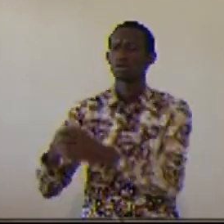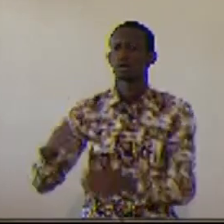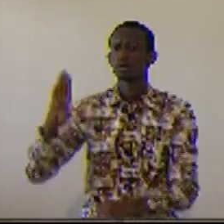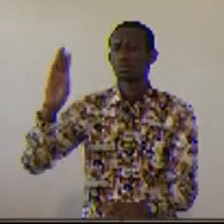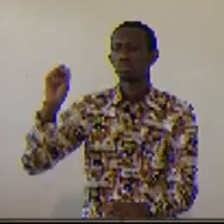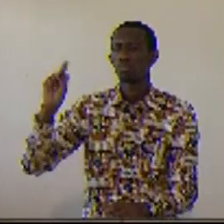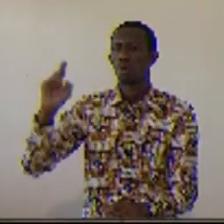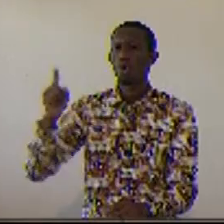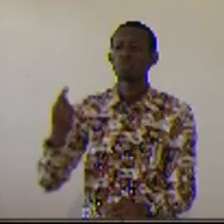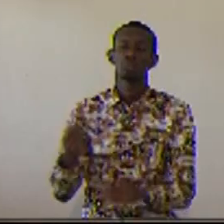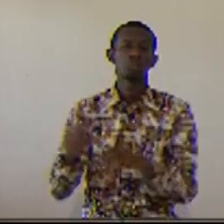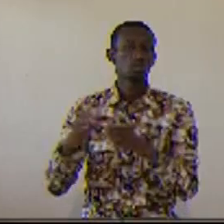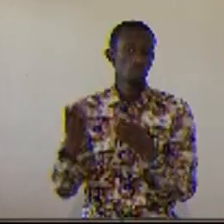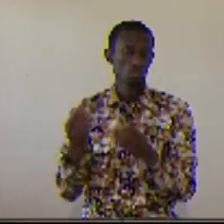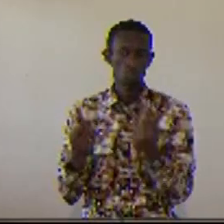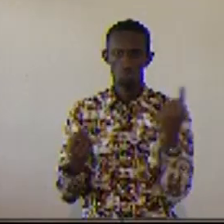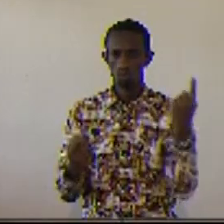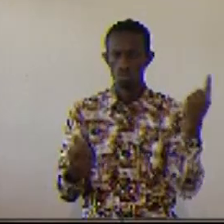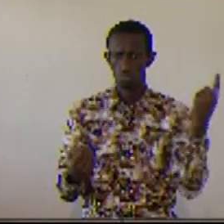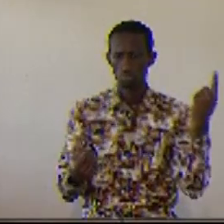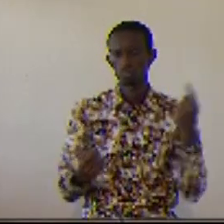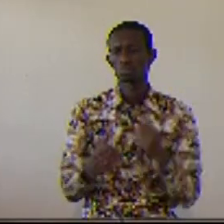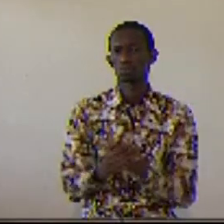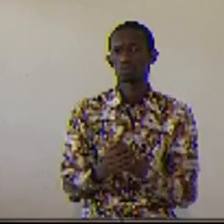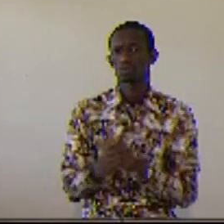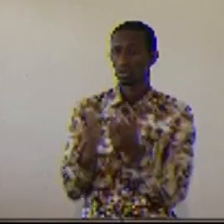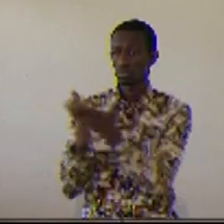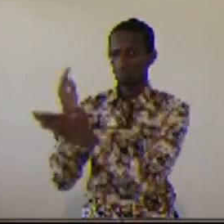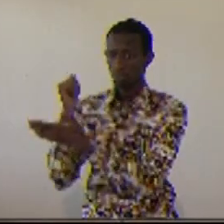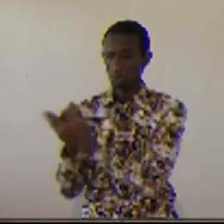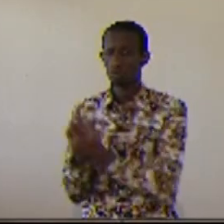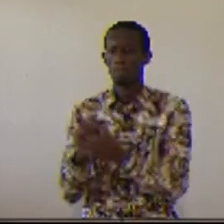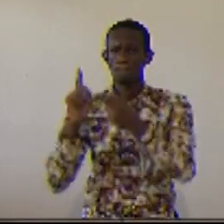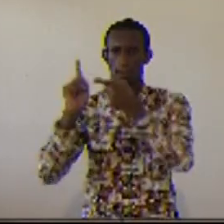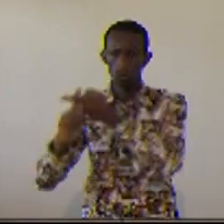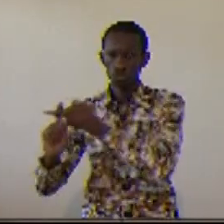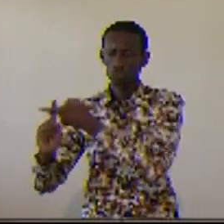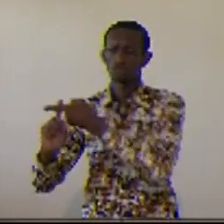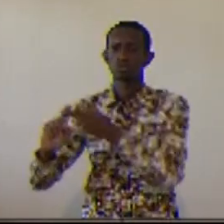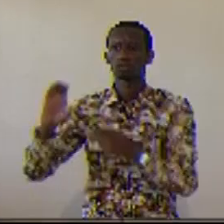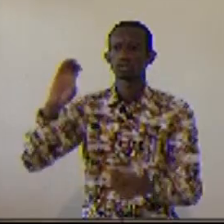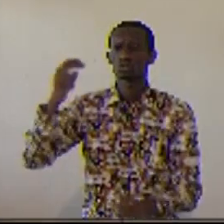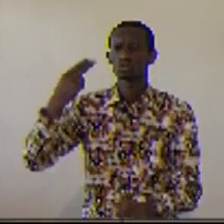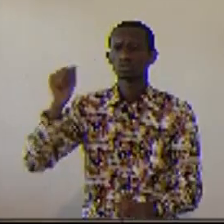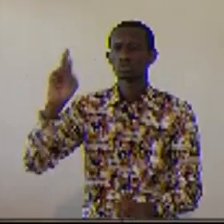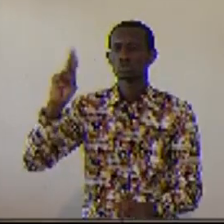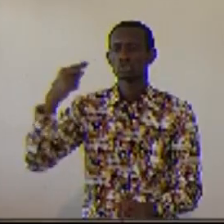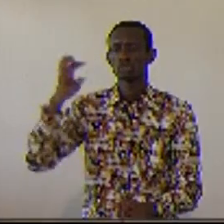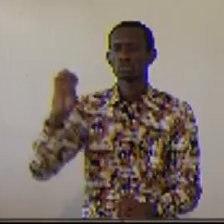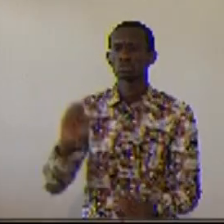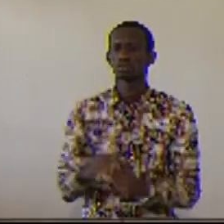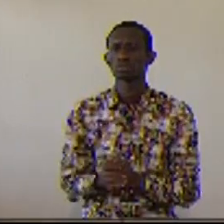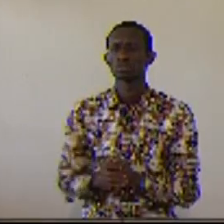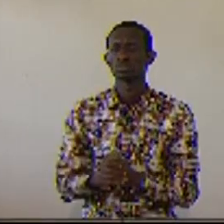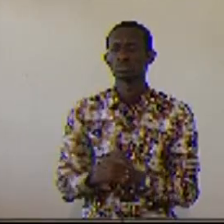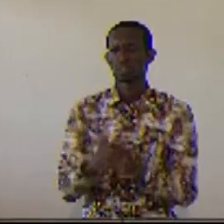two, because the positive charge that is formed on the carbon atom is stabilized by